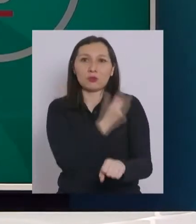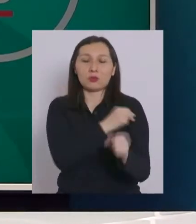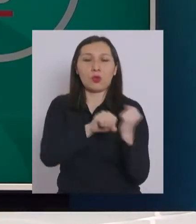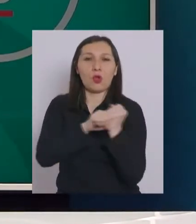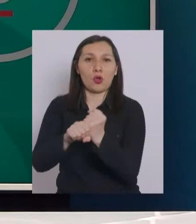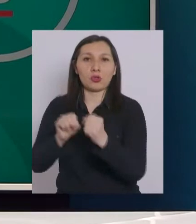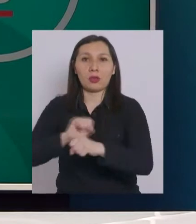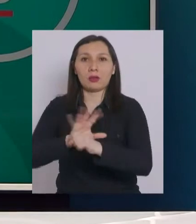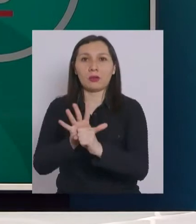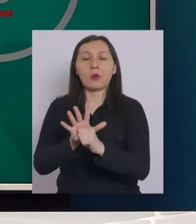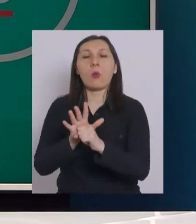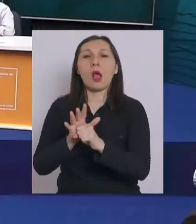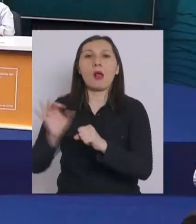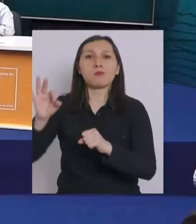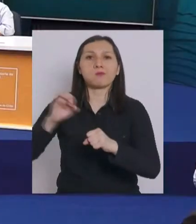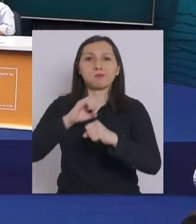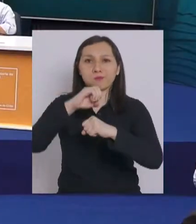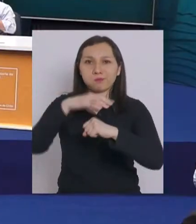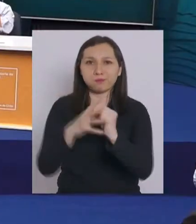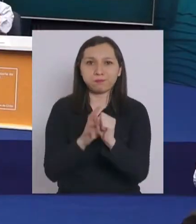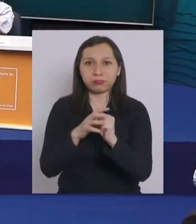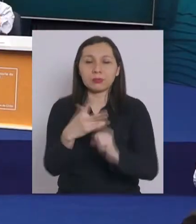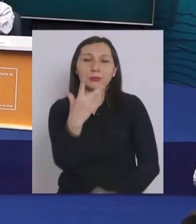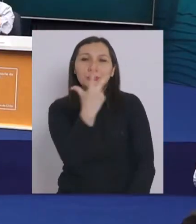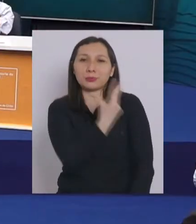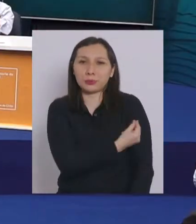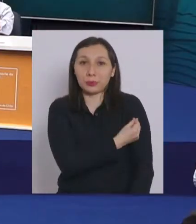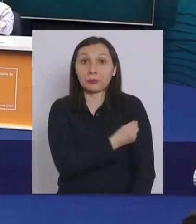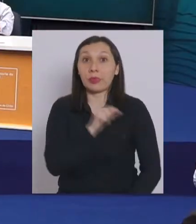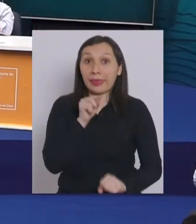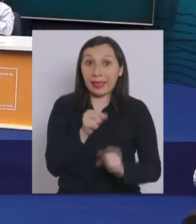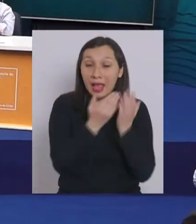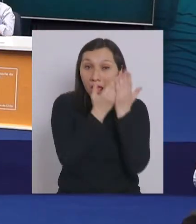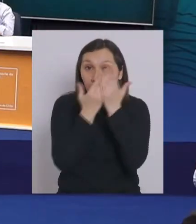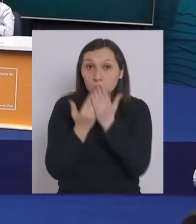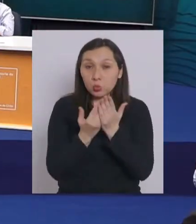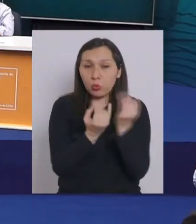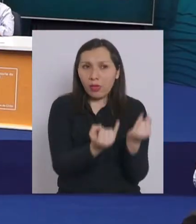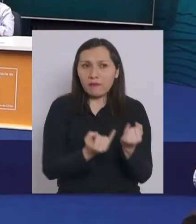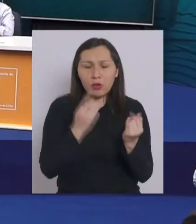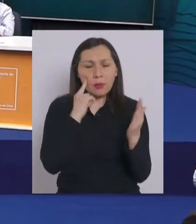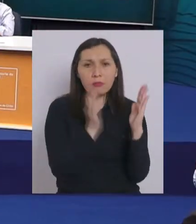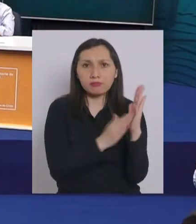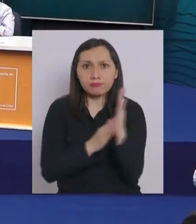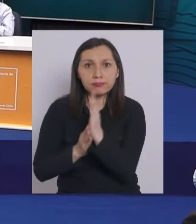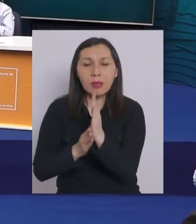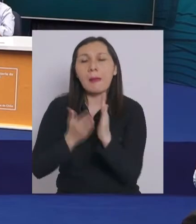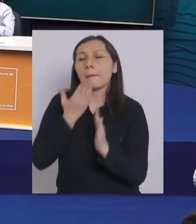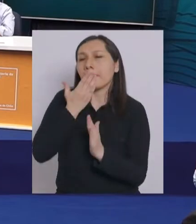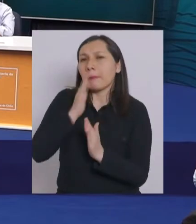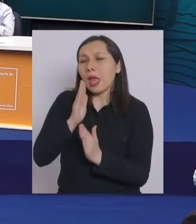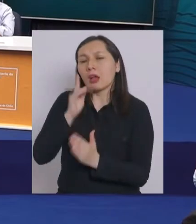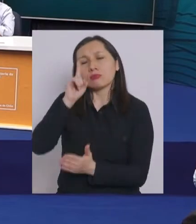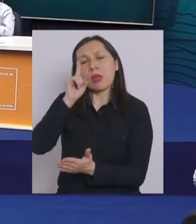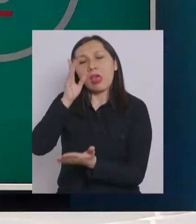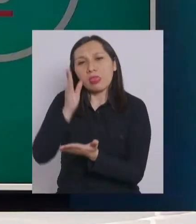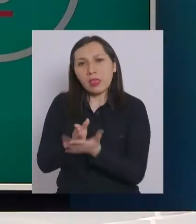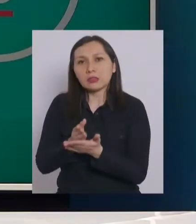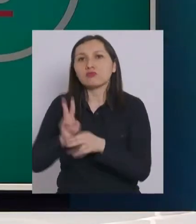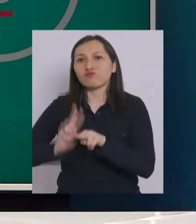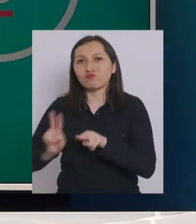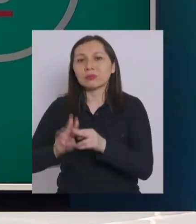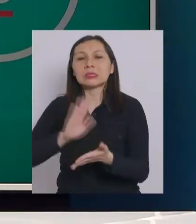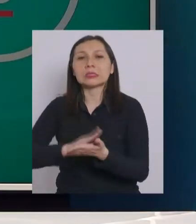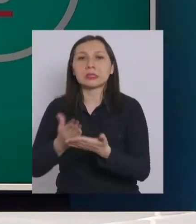the vaccination process to COVID with inactivated viruses. To have this type of trial and data allow us to adopt